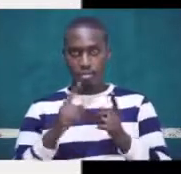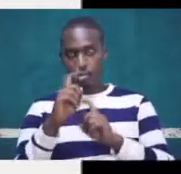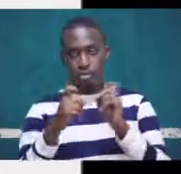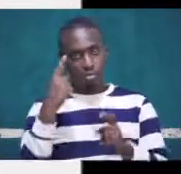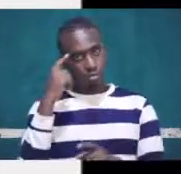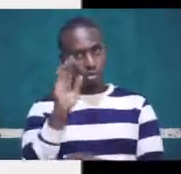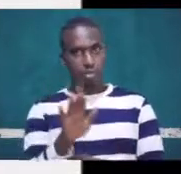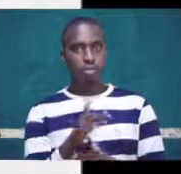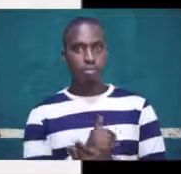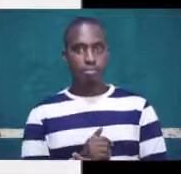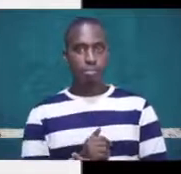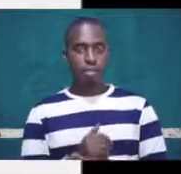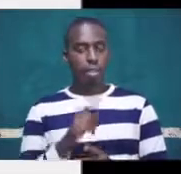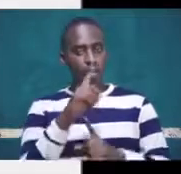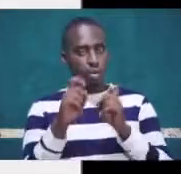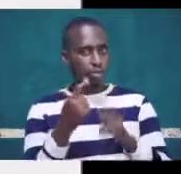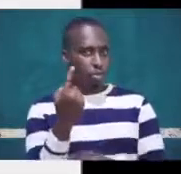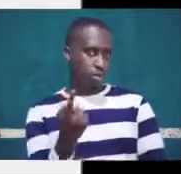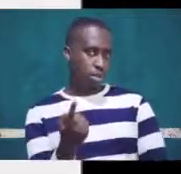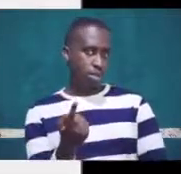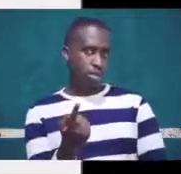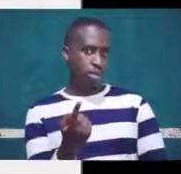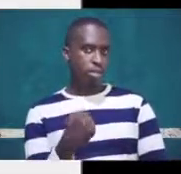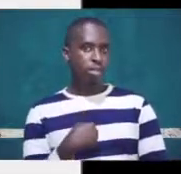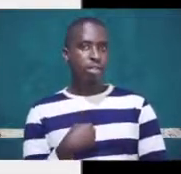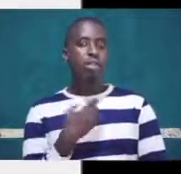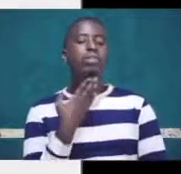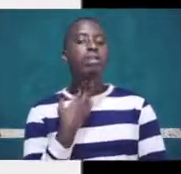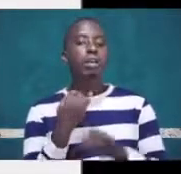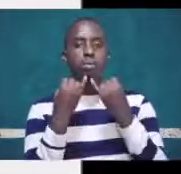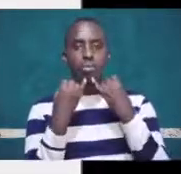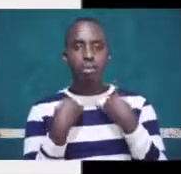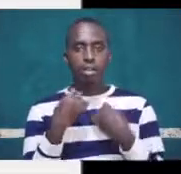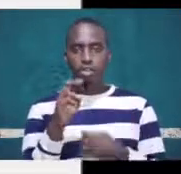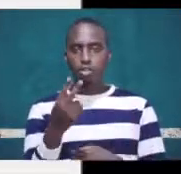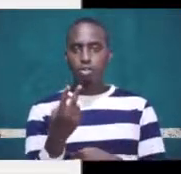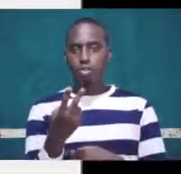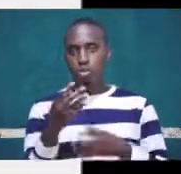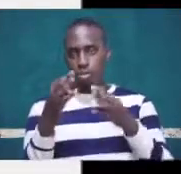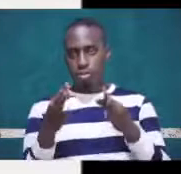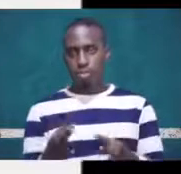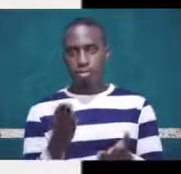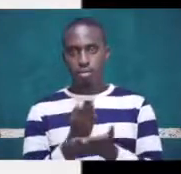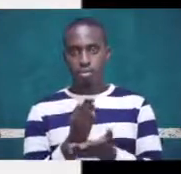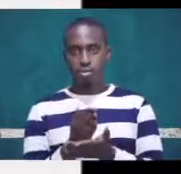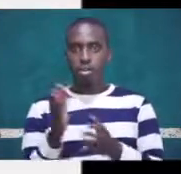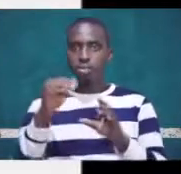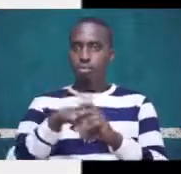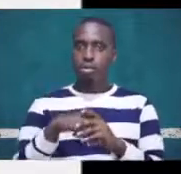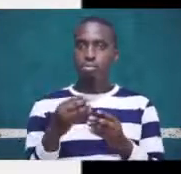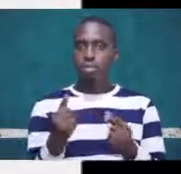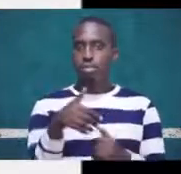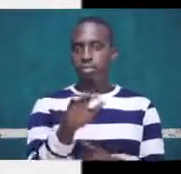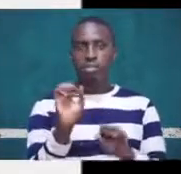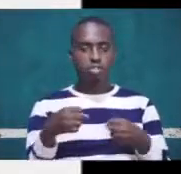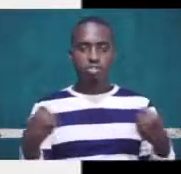you. Question 1, I want you to identify any 2 commodities whose fall in price may